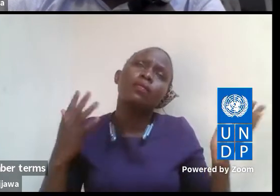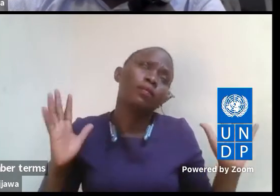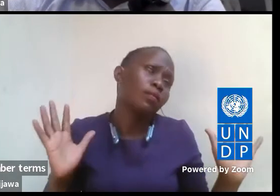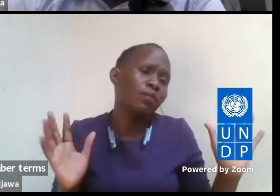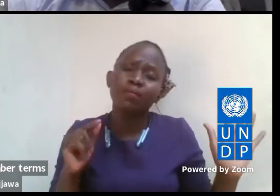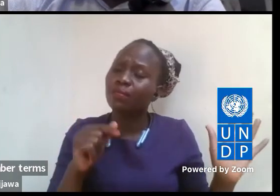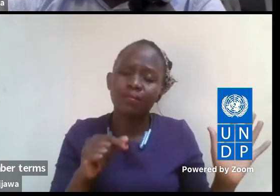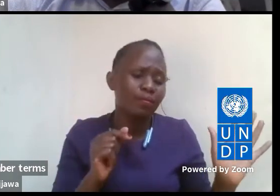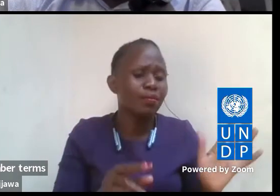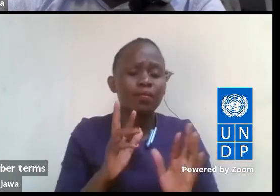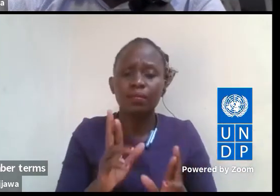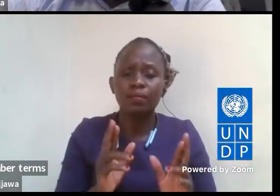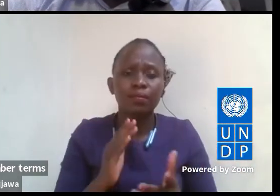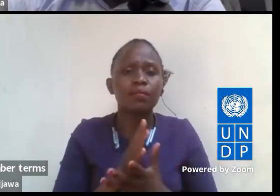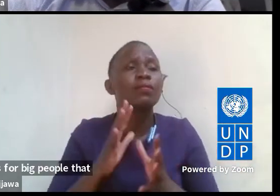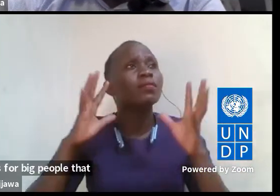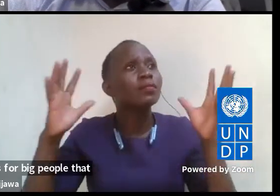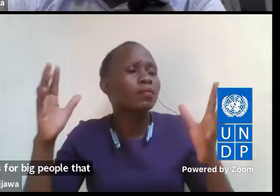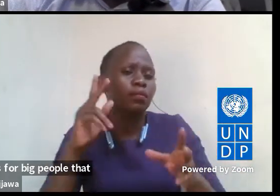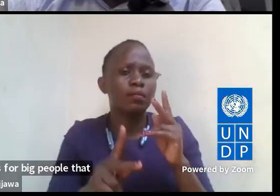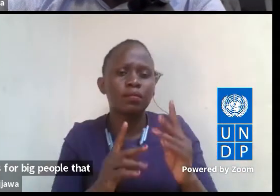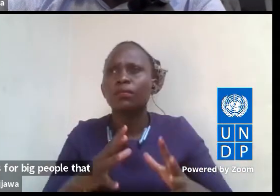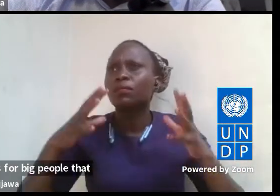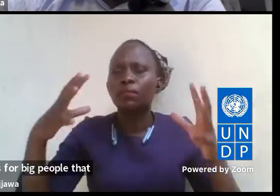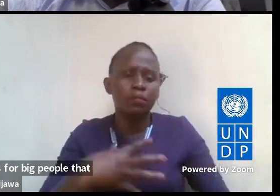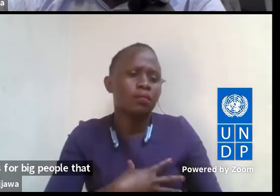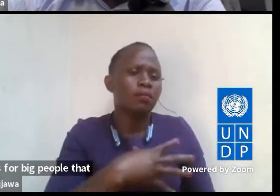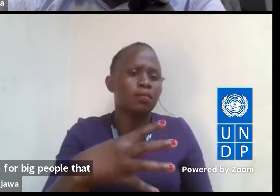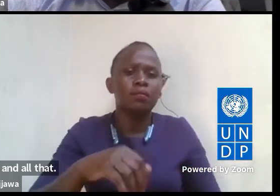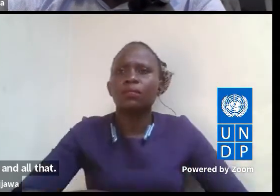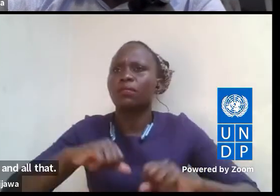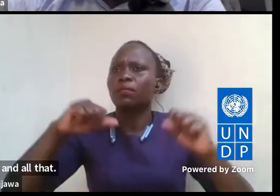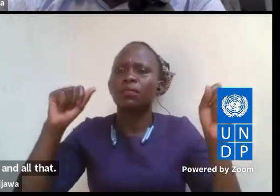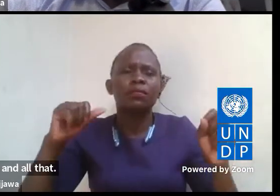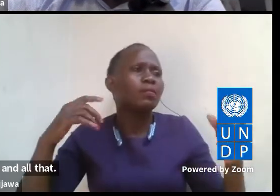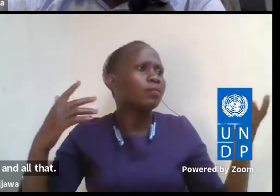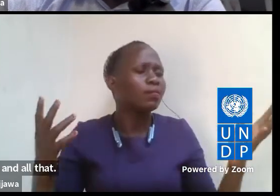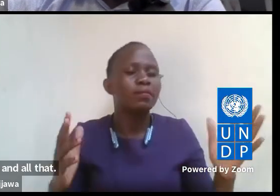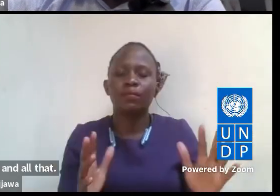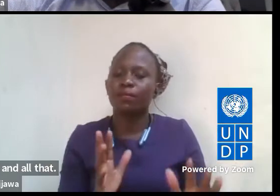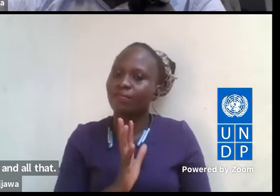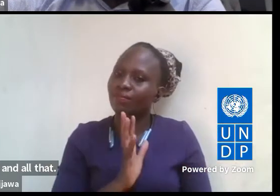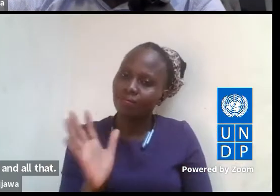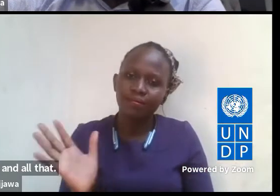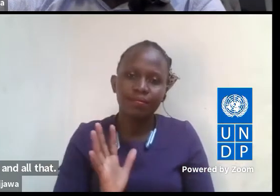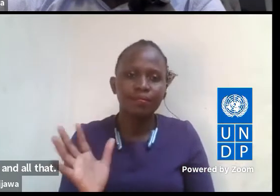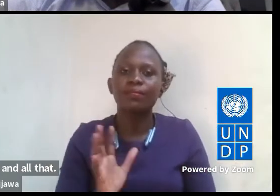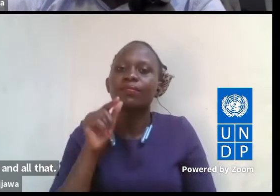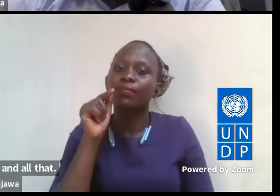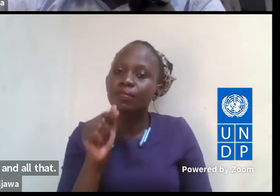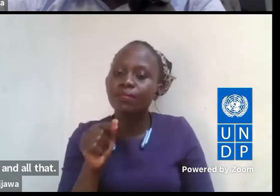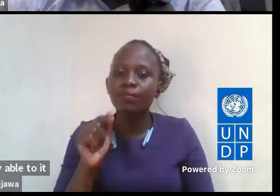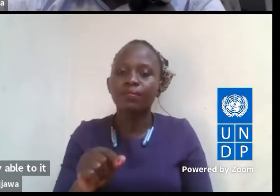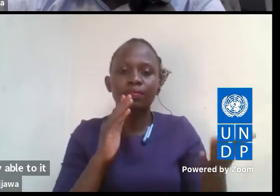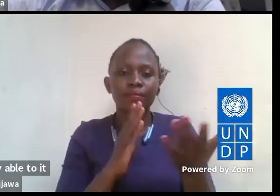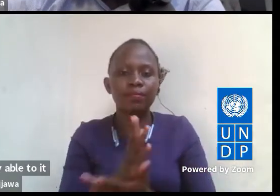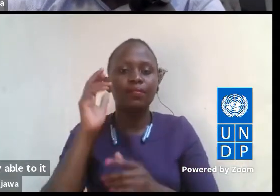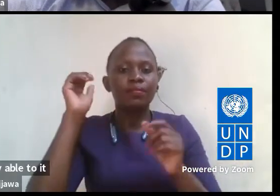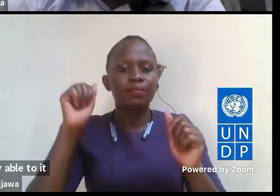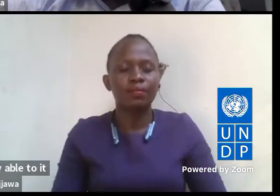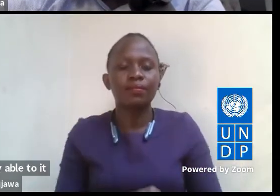that big investors, chairman, Karang and all that. But those guys are actually able to really help